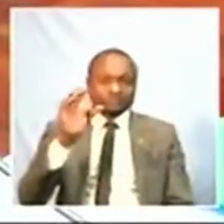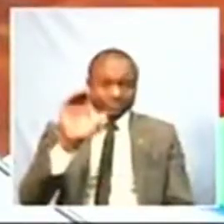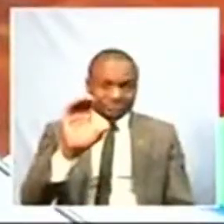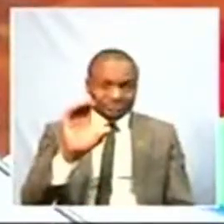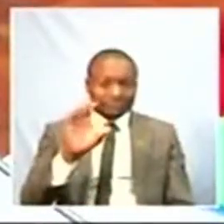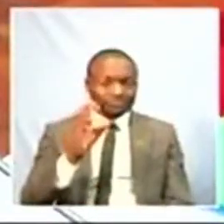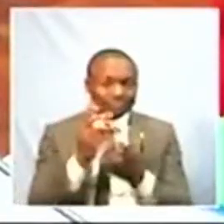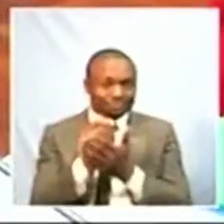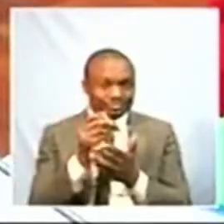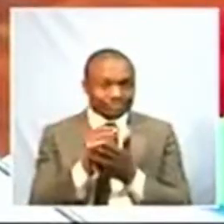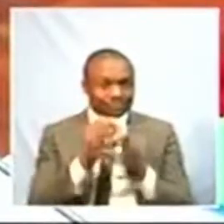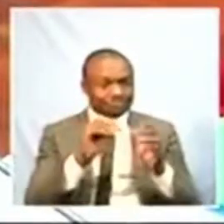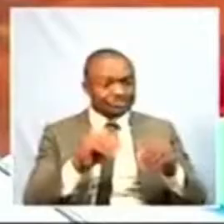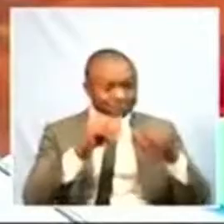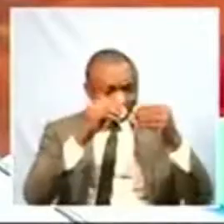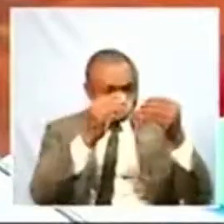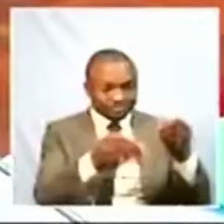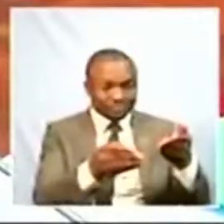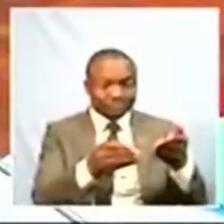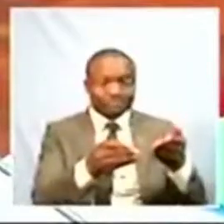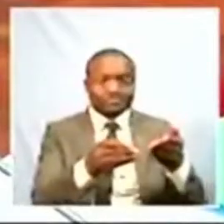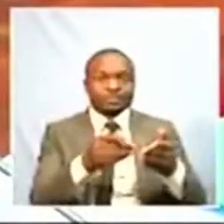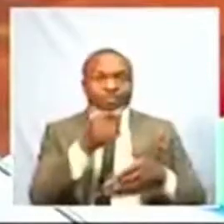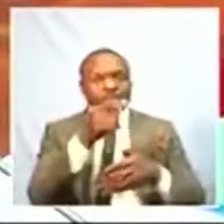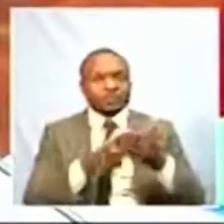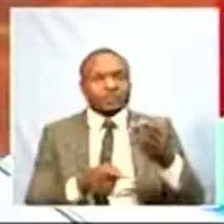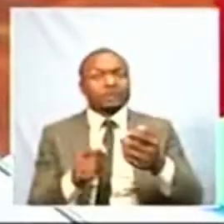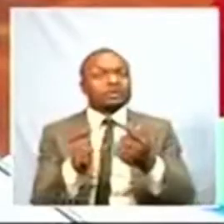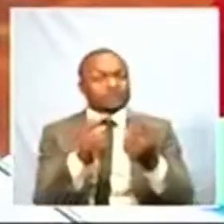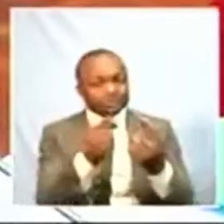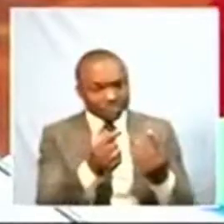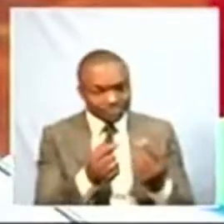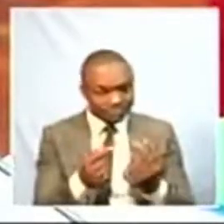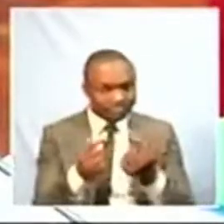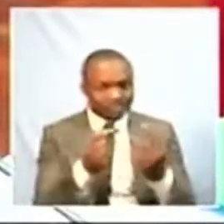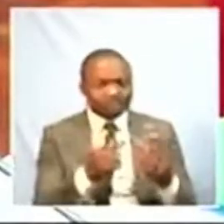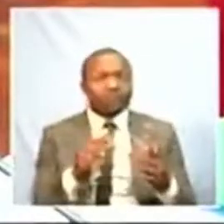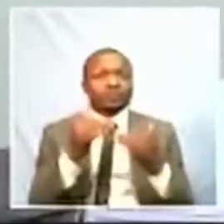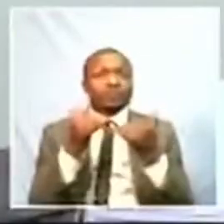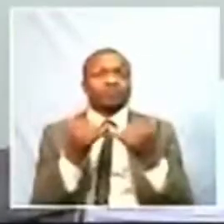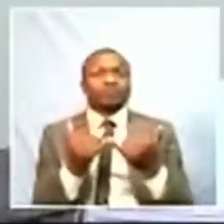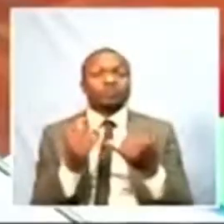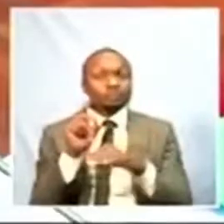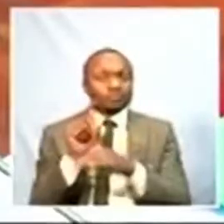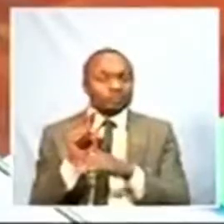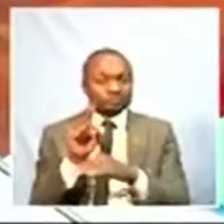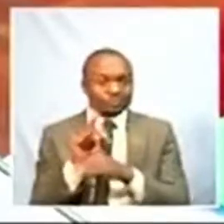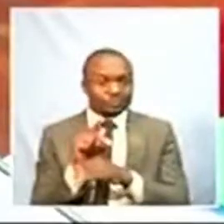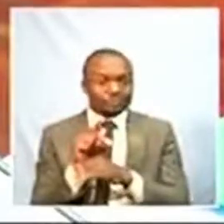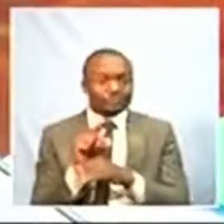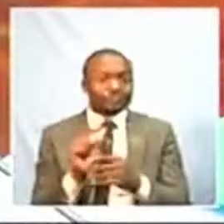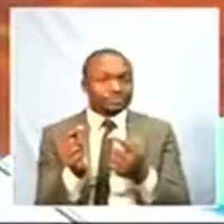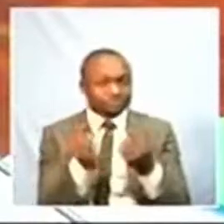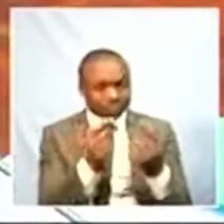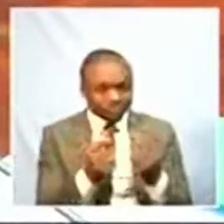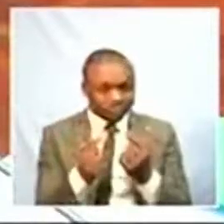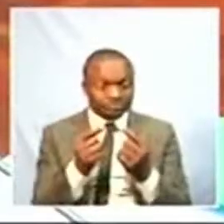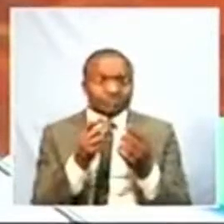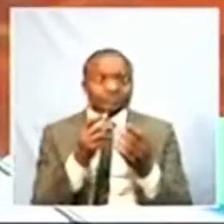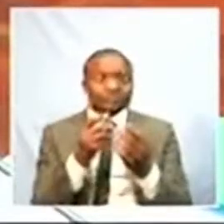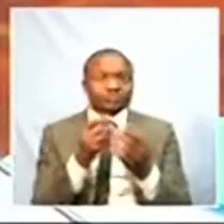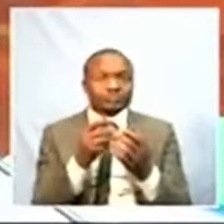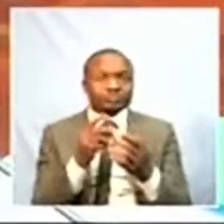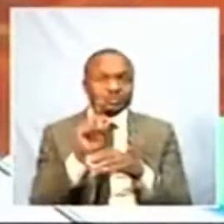Funds have been allocated. 2025. So what's the status now of that project? The status is that the project has been floated